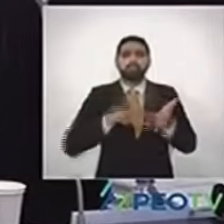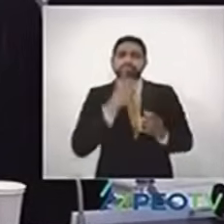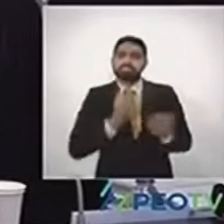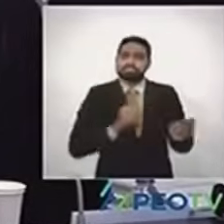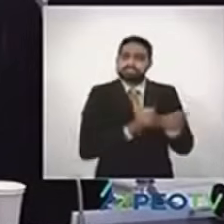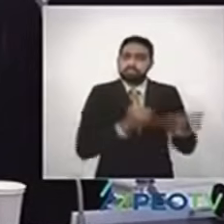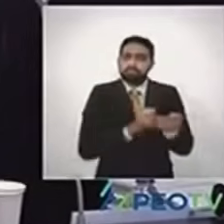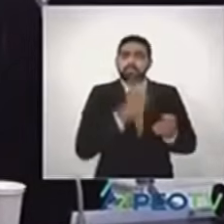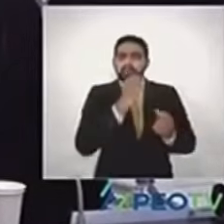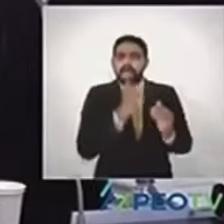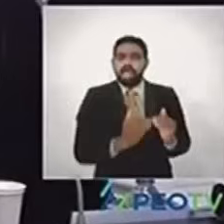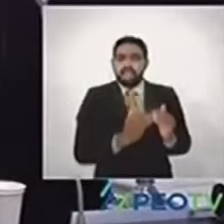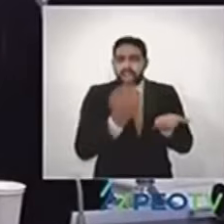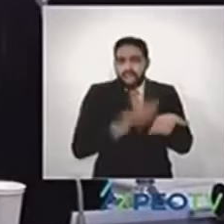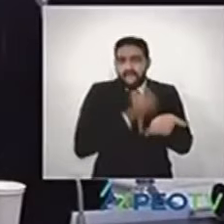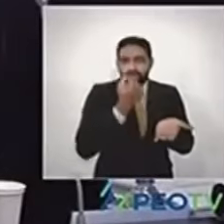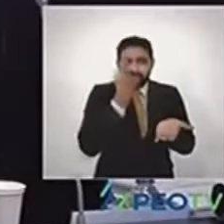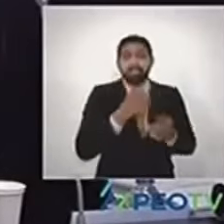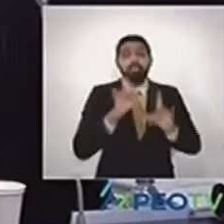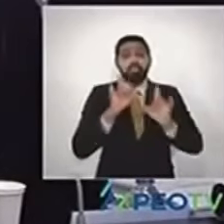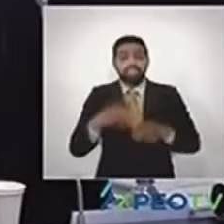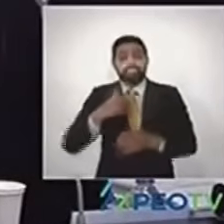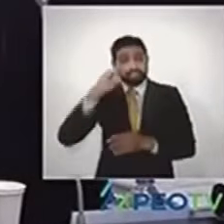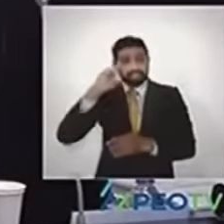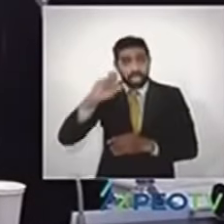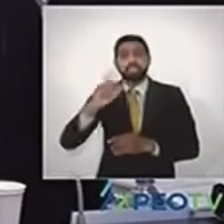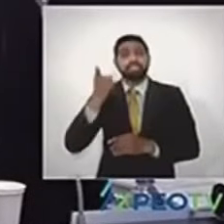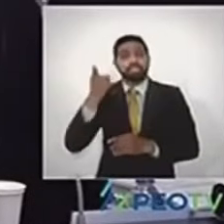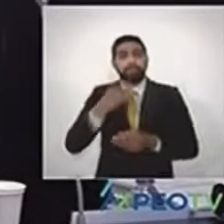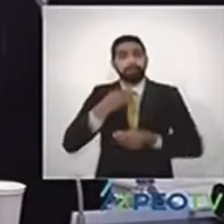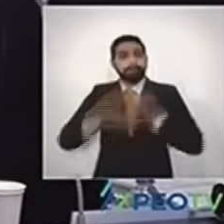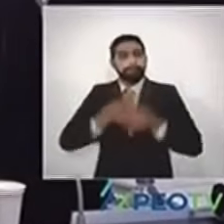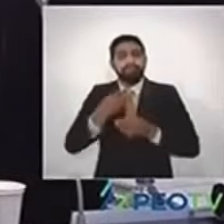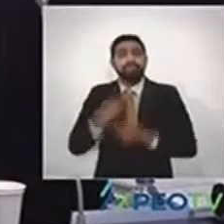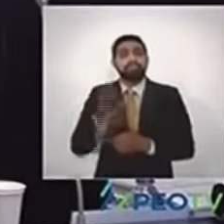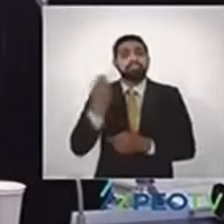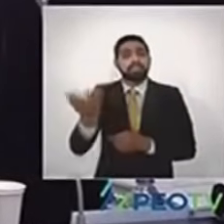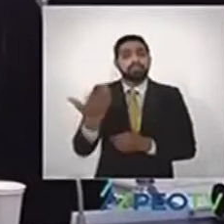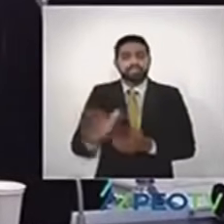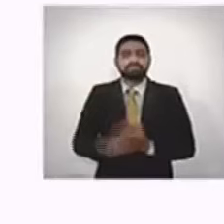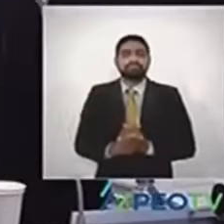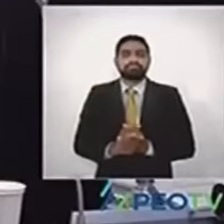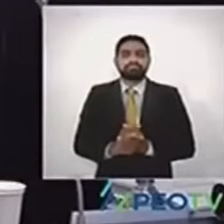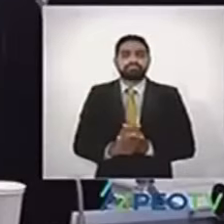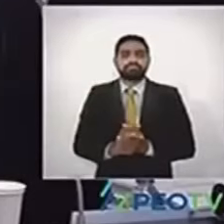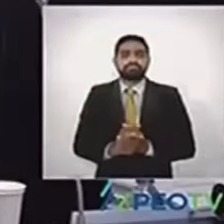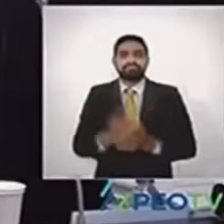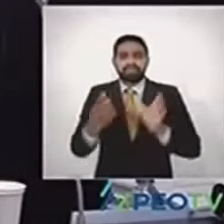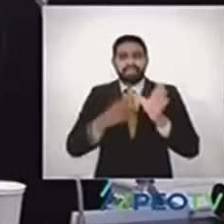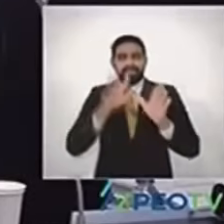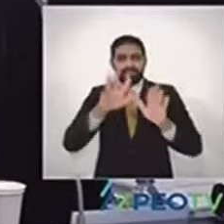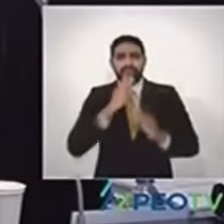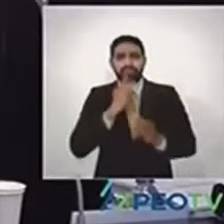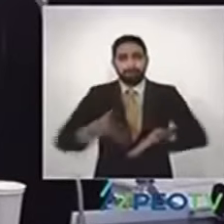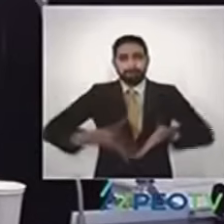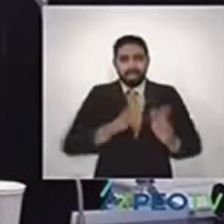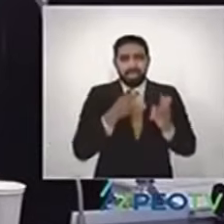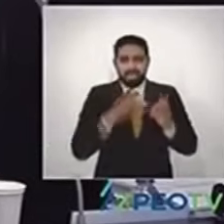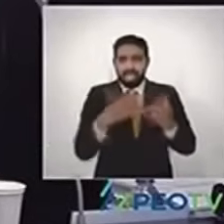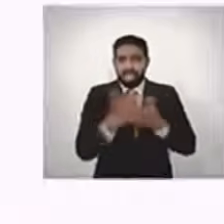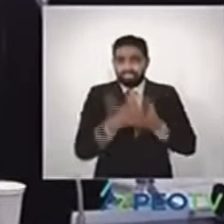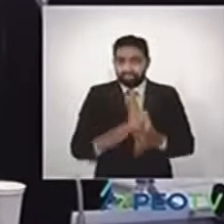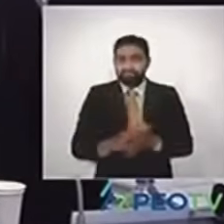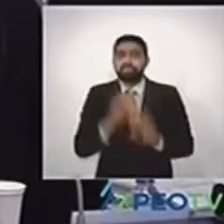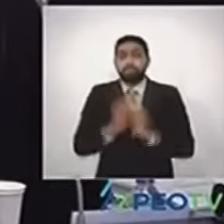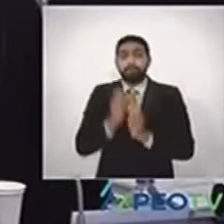Chinese Catich firm was given a tender at fourfold the engineer's estimate to construct the A9 road. The Ercon firm in India was paid 400 times